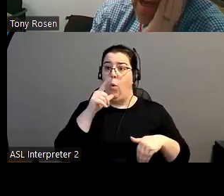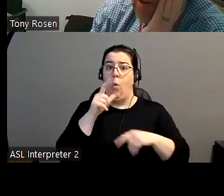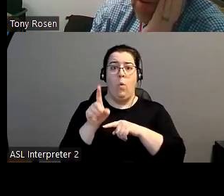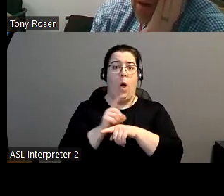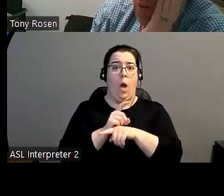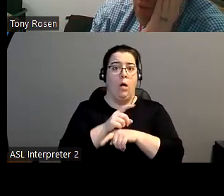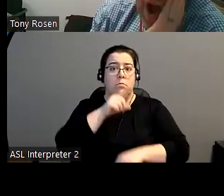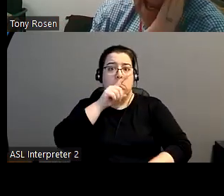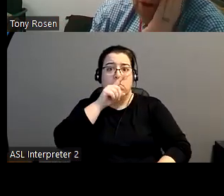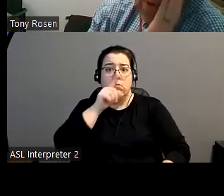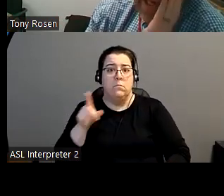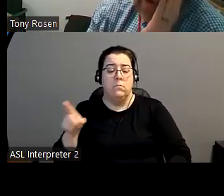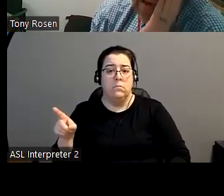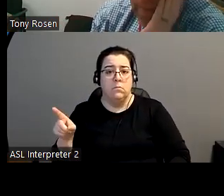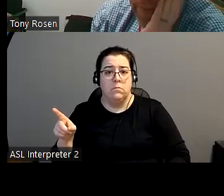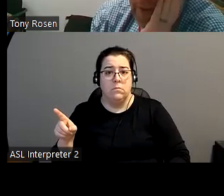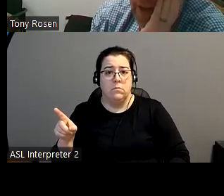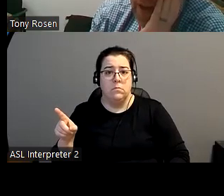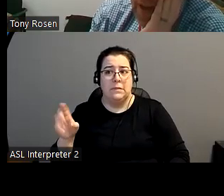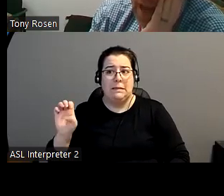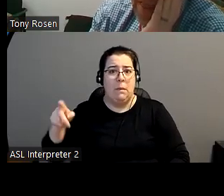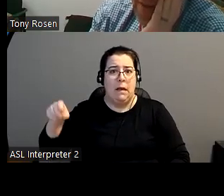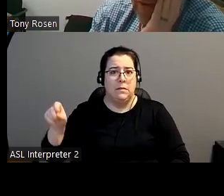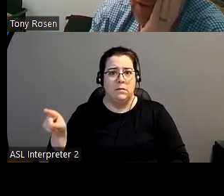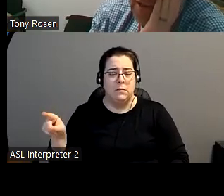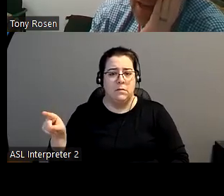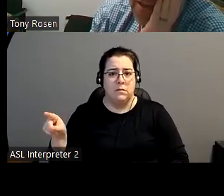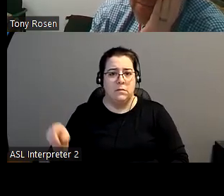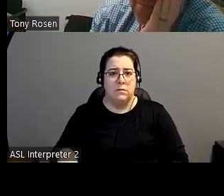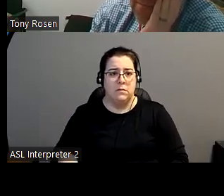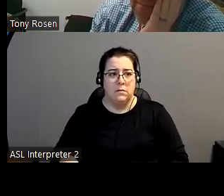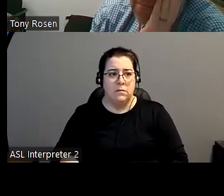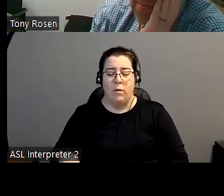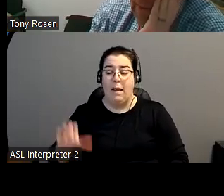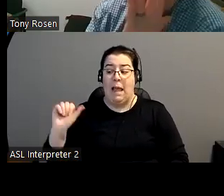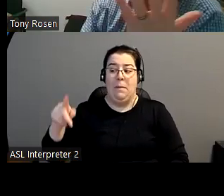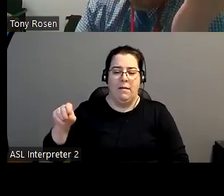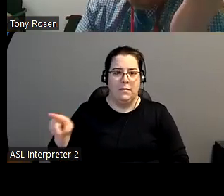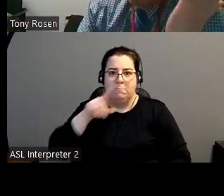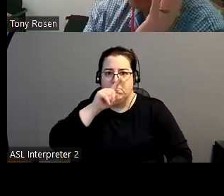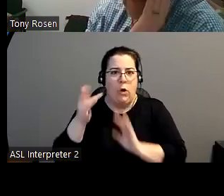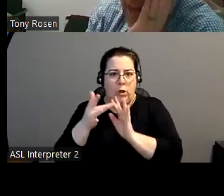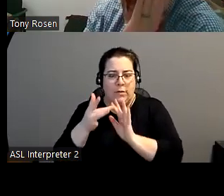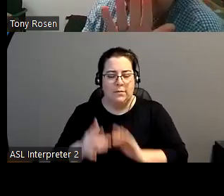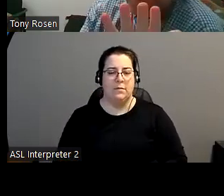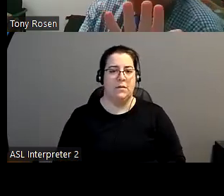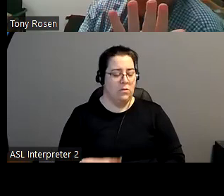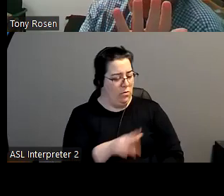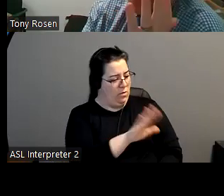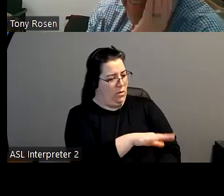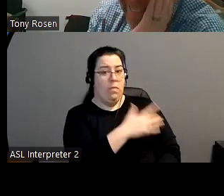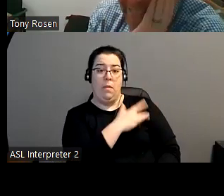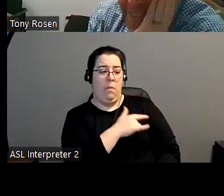to the patient, "Why are you here?" And the patient says, "I don't know. I